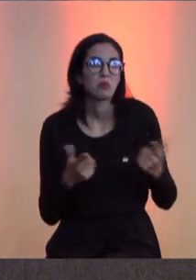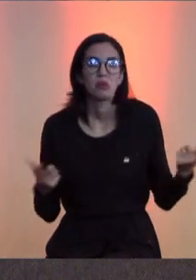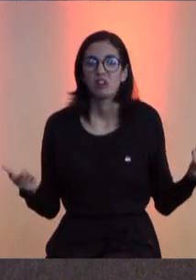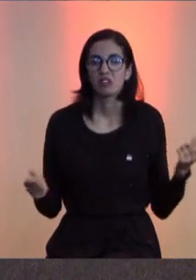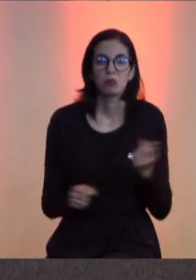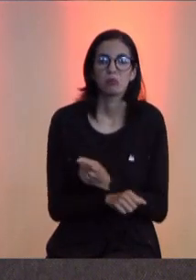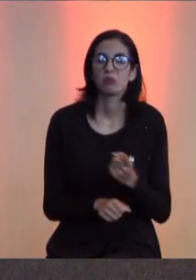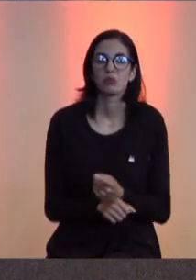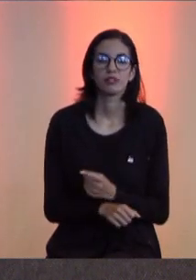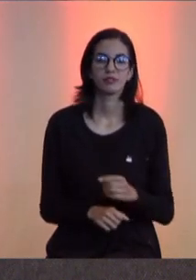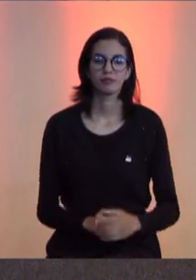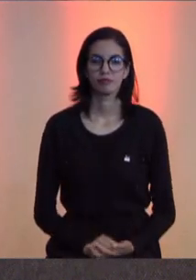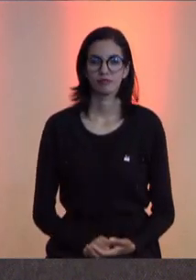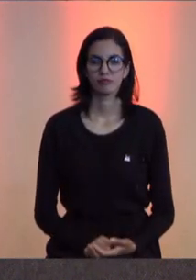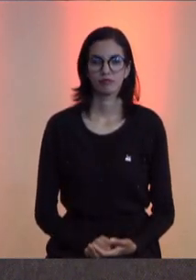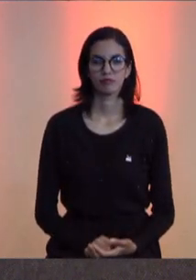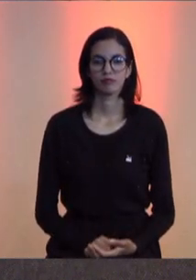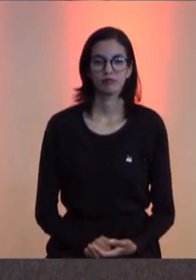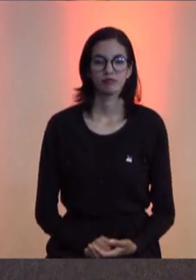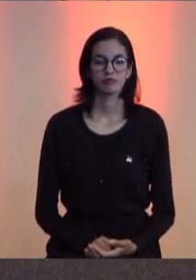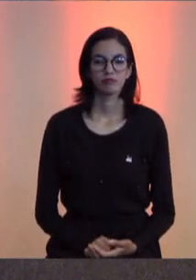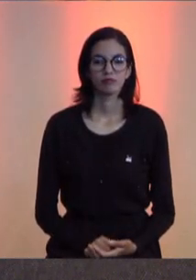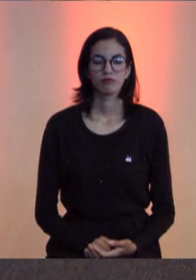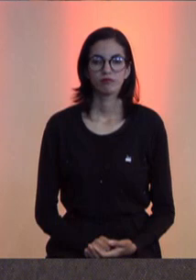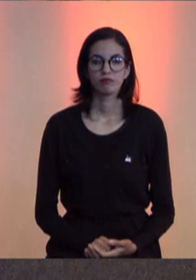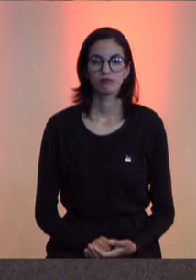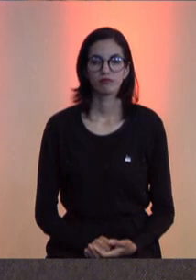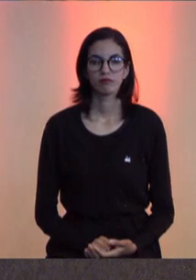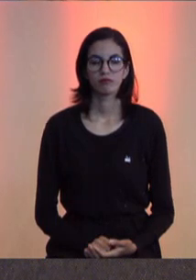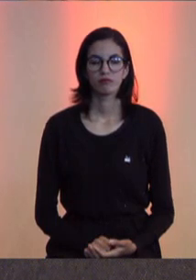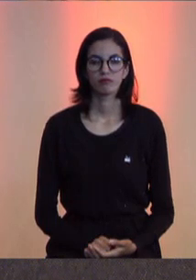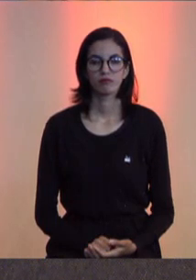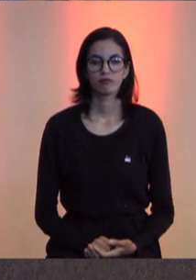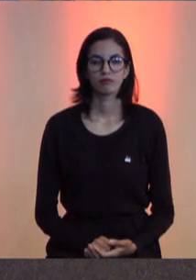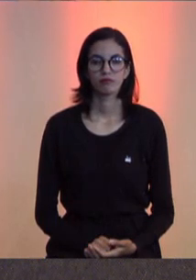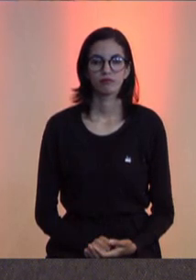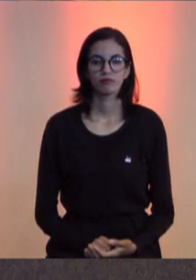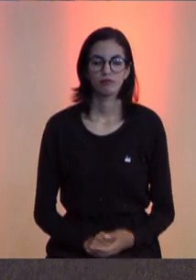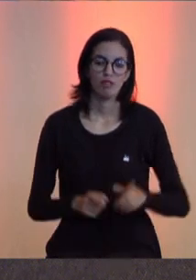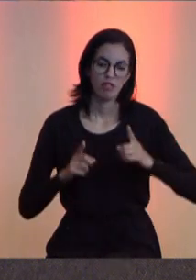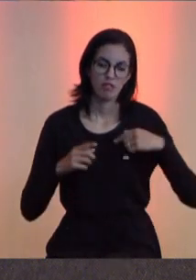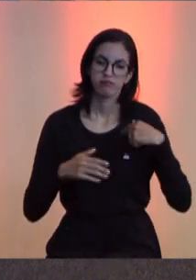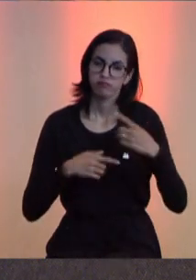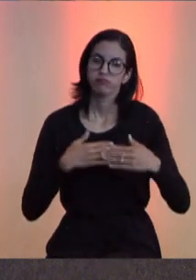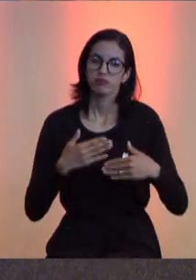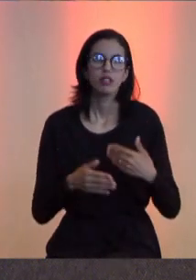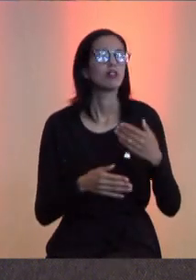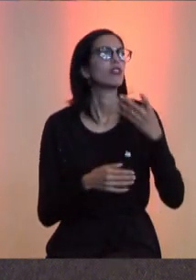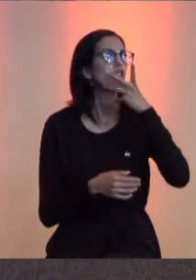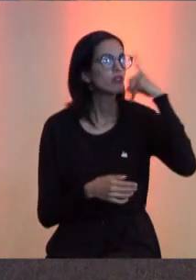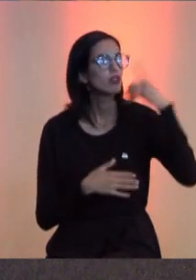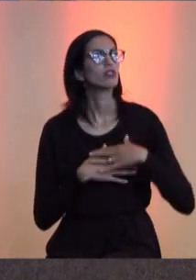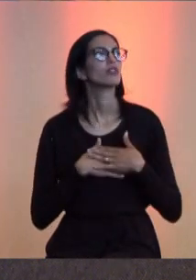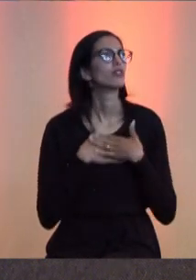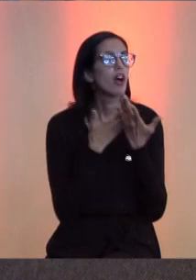I keep crying, God. I love you, I worship you, but I don't get the answers. Y continúo orando, Señor, yo te amo, te adoro, pero